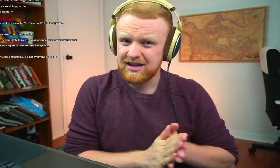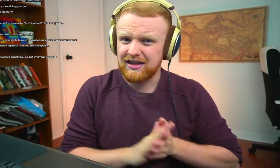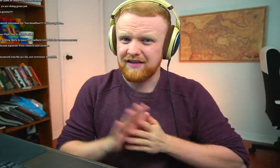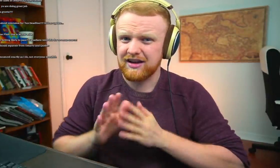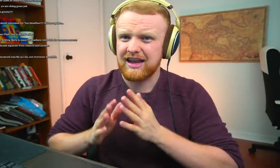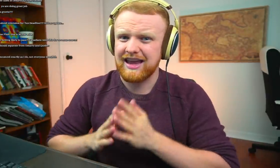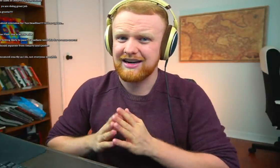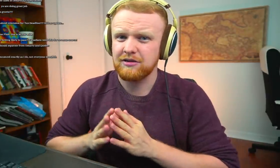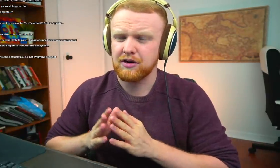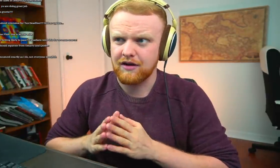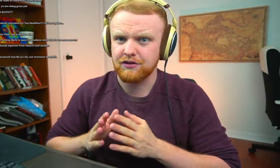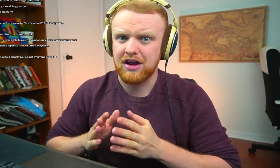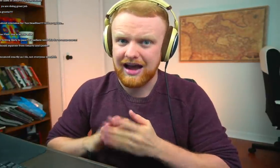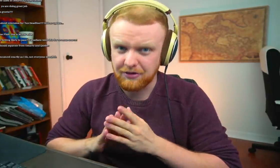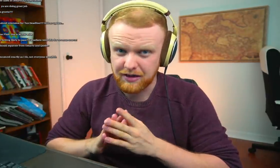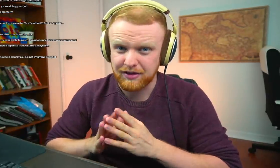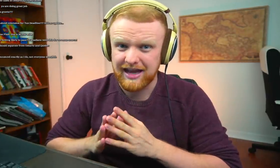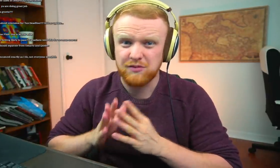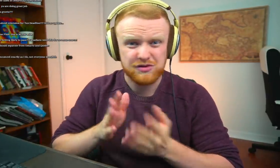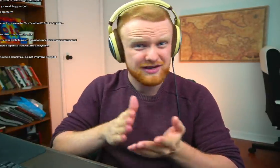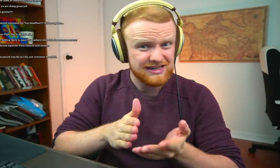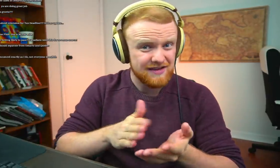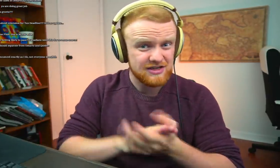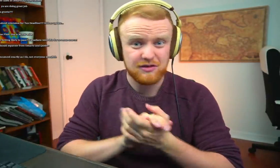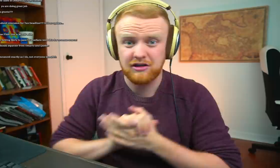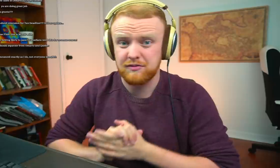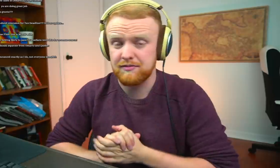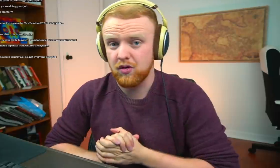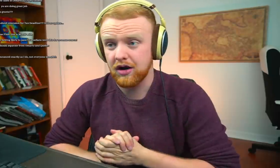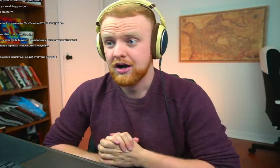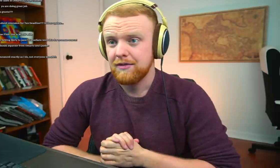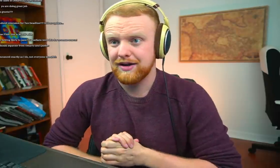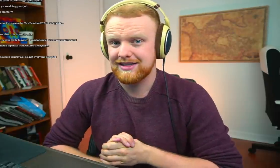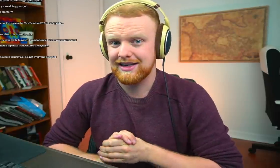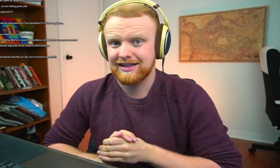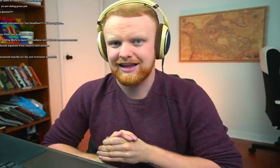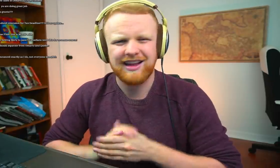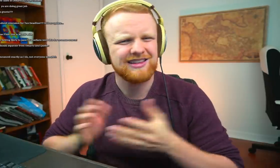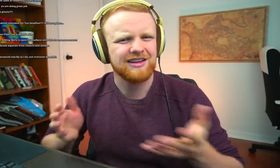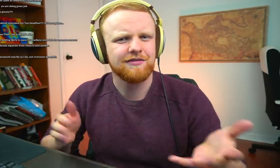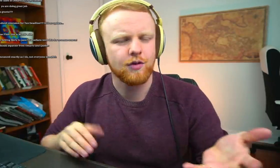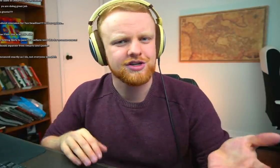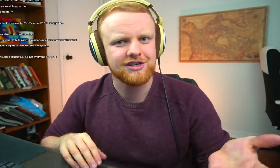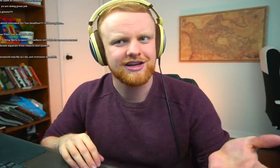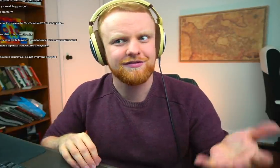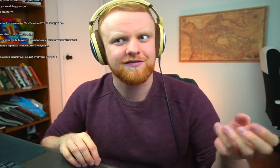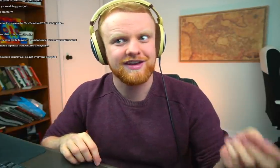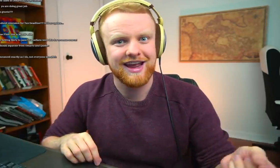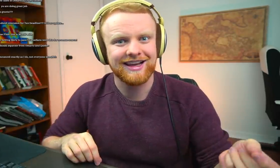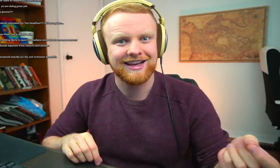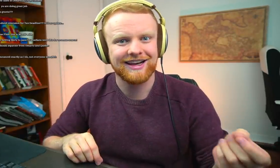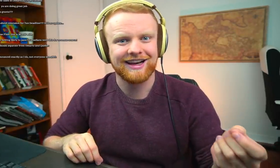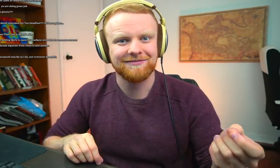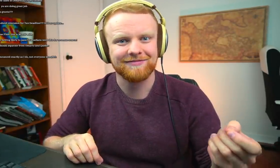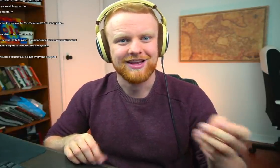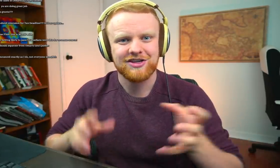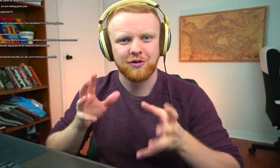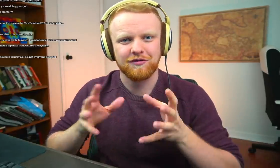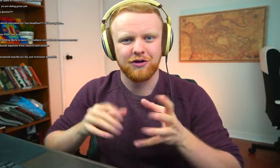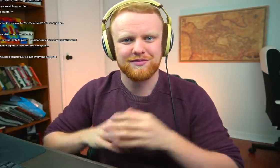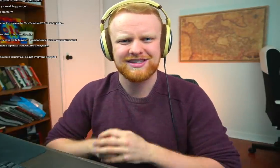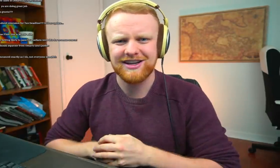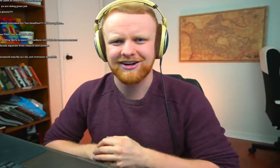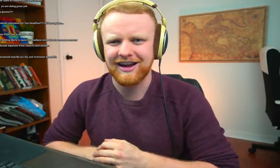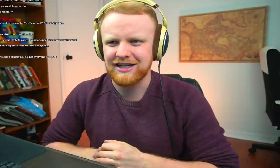students. They have a Canada Recovery Hiring Plan, which we can dive into a little bit more, but it's unfortunate phonetic